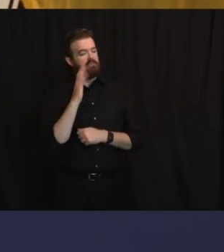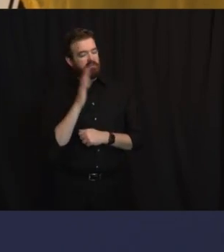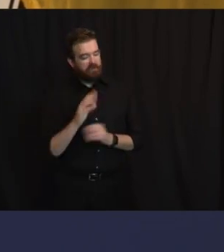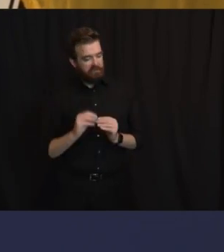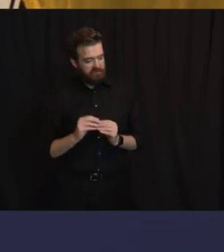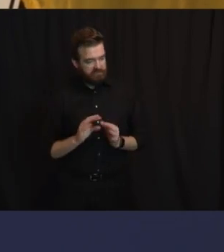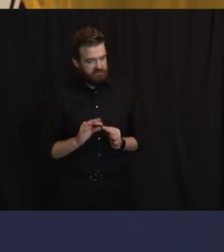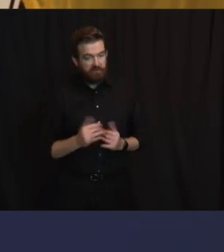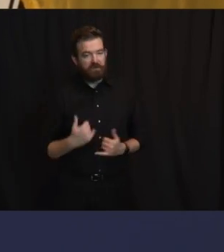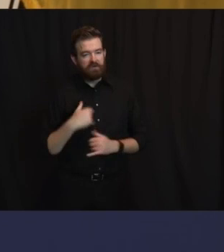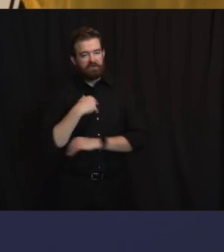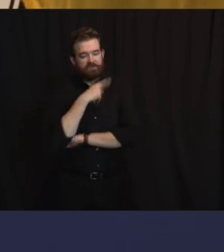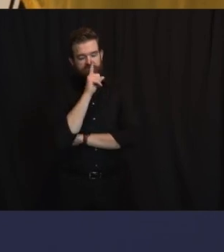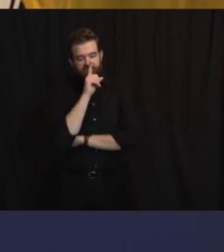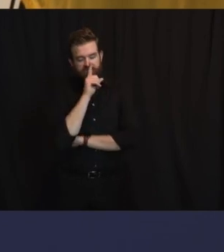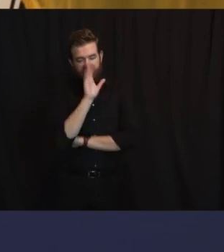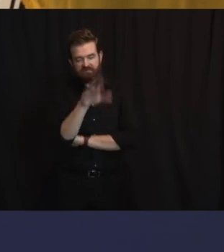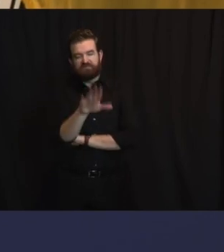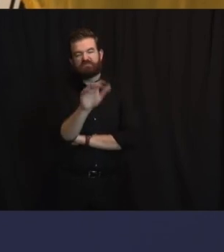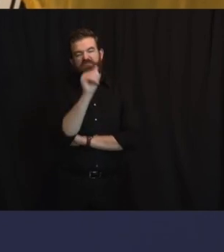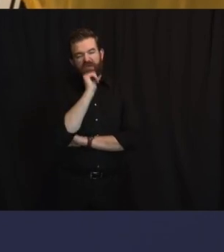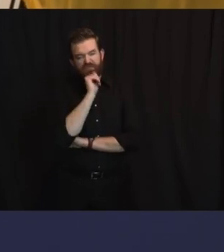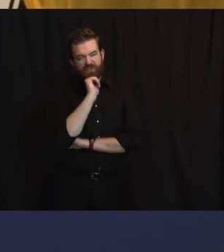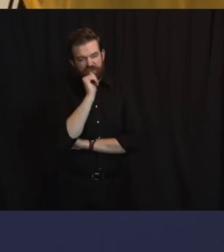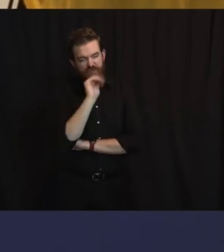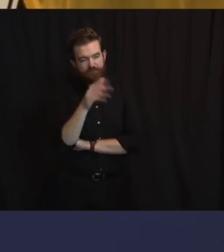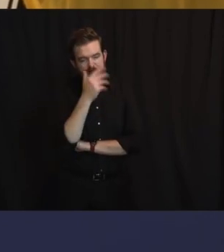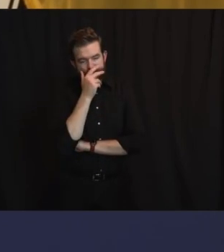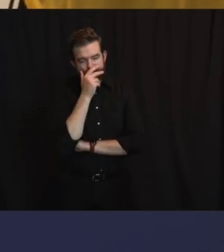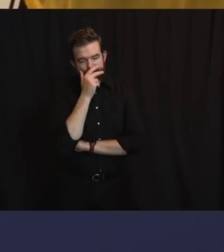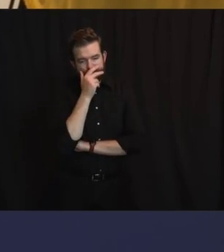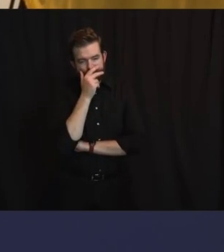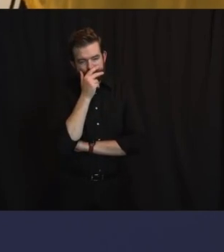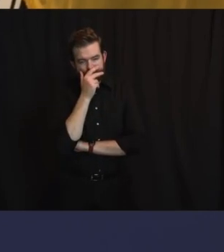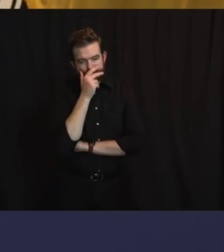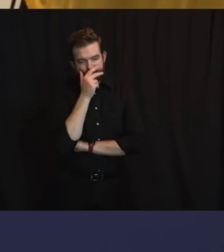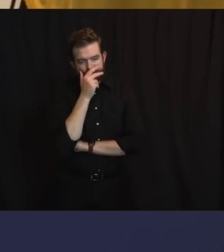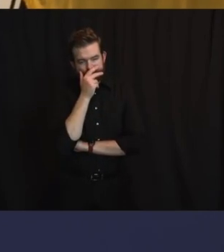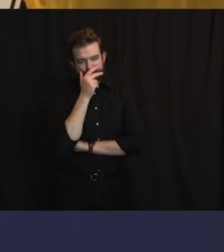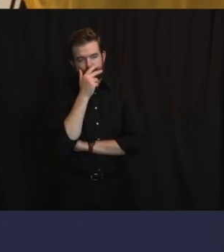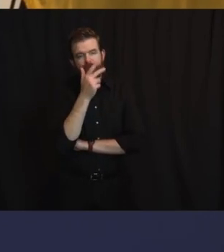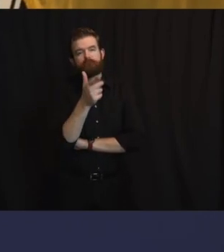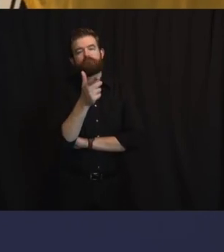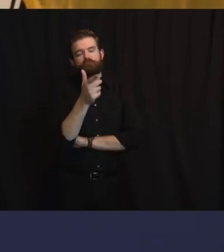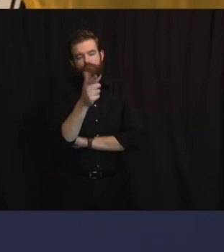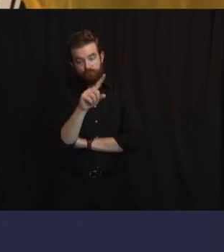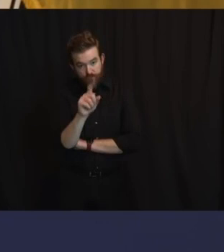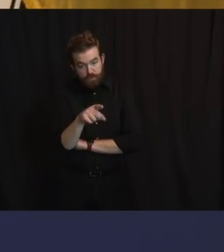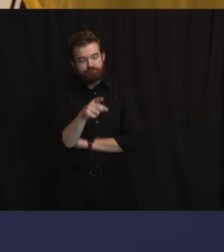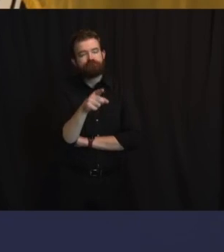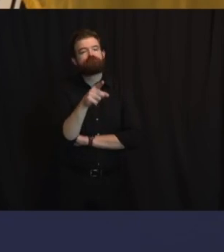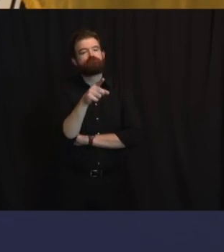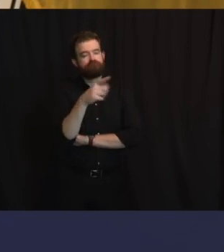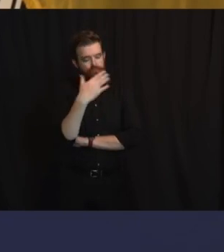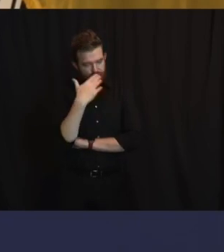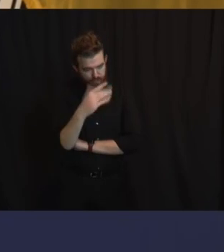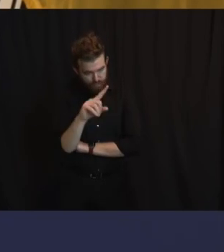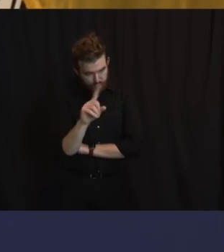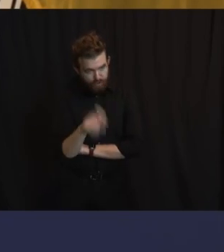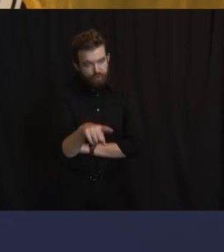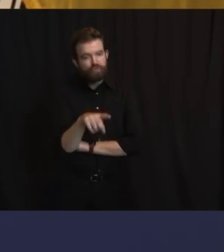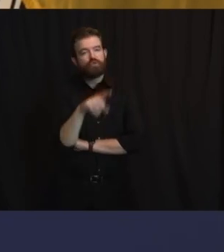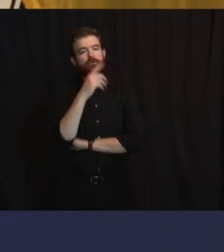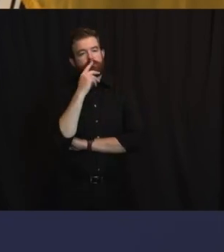us on that. But that's the basis of your question, the premise of it is one that is a legitimate concern, a